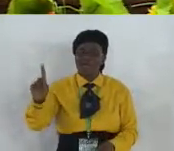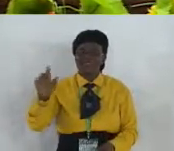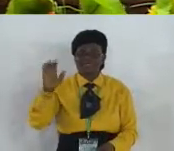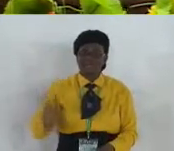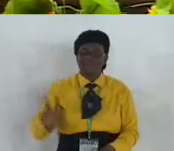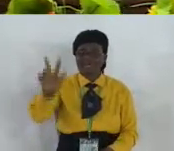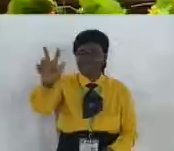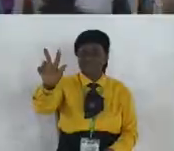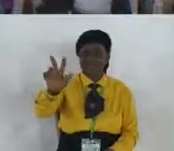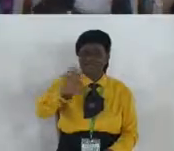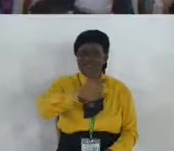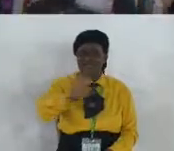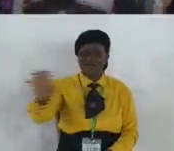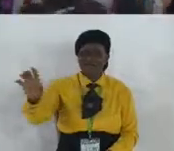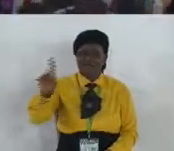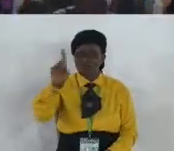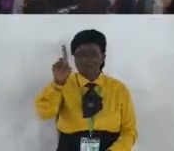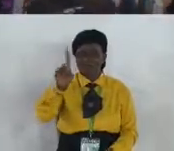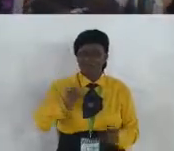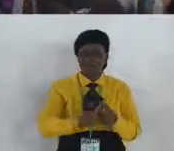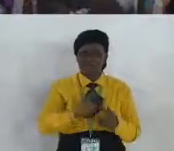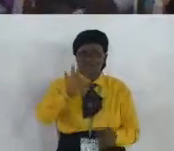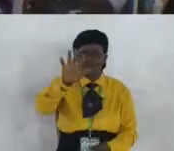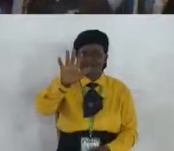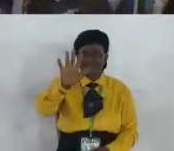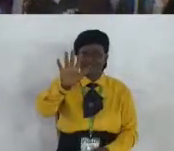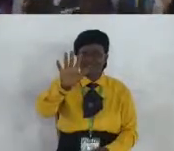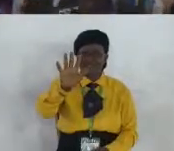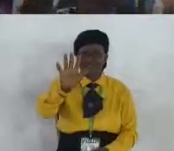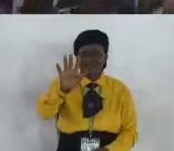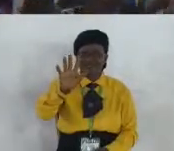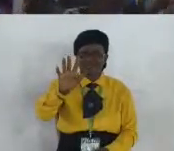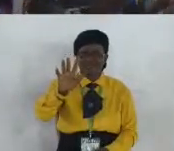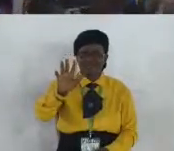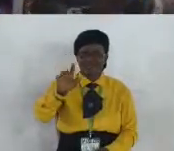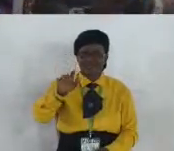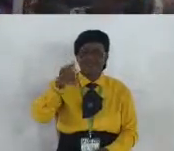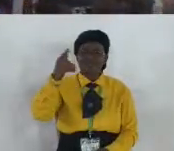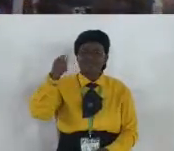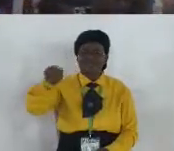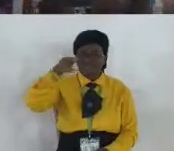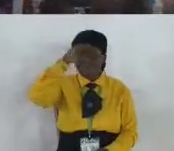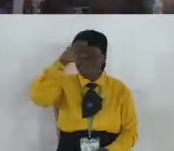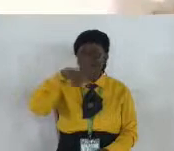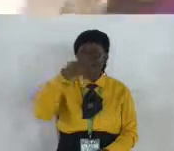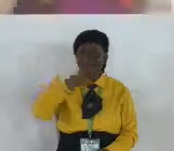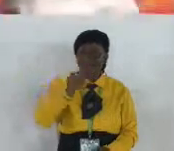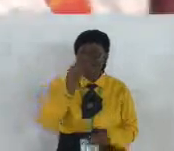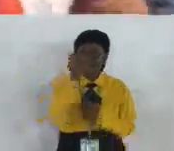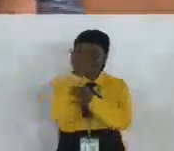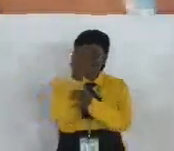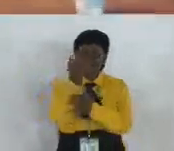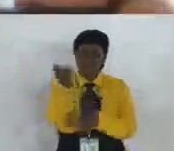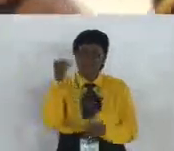to 5, Mark 3, 1 to 5, a man whose hand was withered,